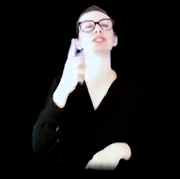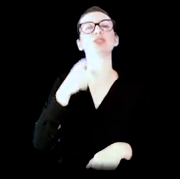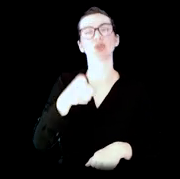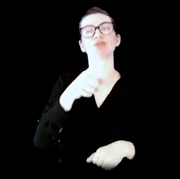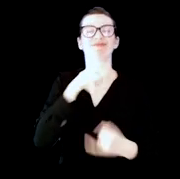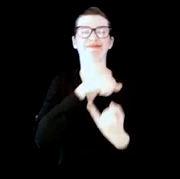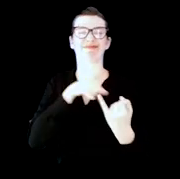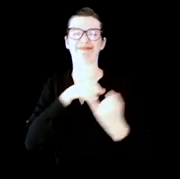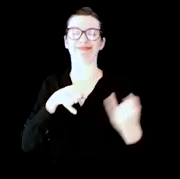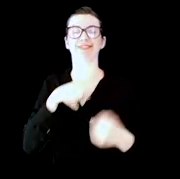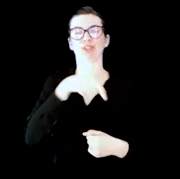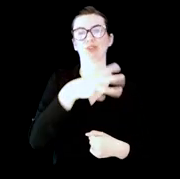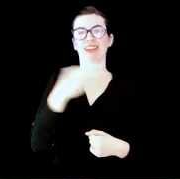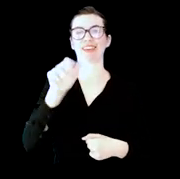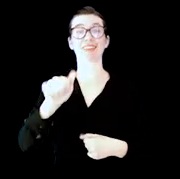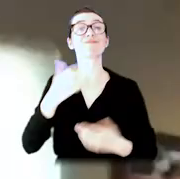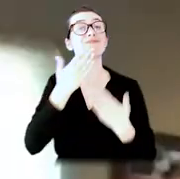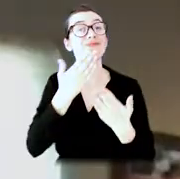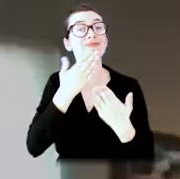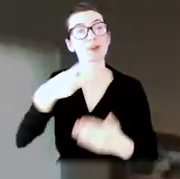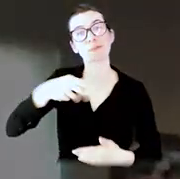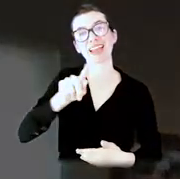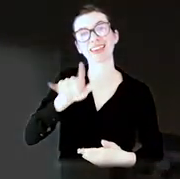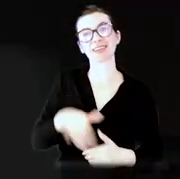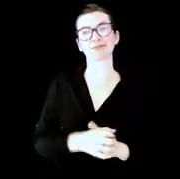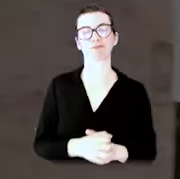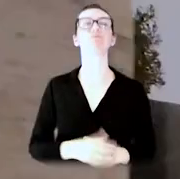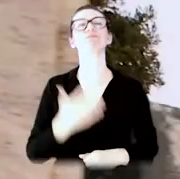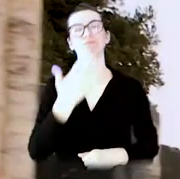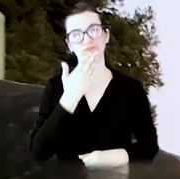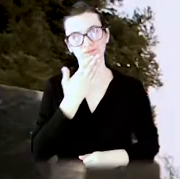panel Q&A. Thank you, Patty. Okay, thanks, Jamie.